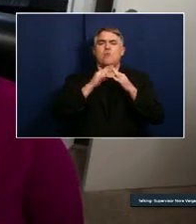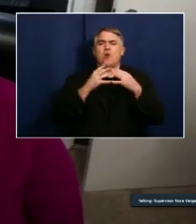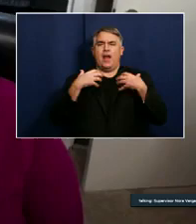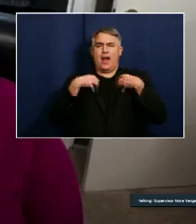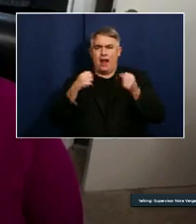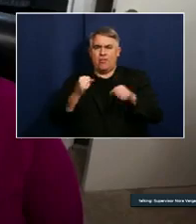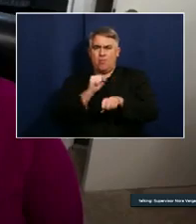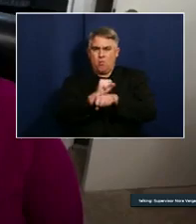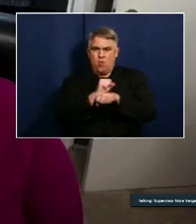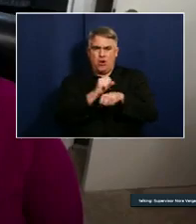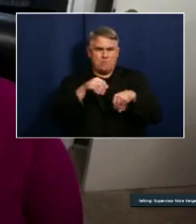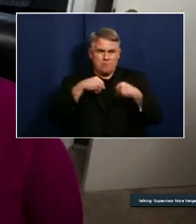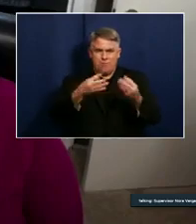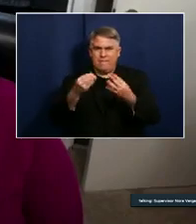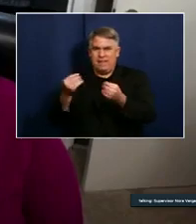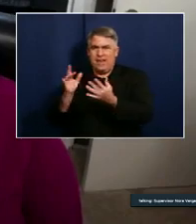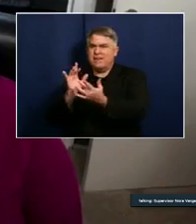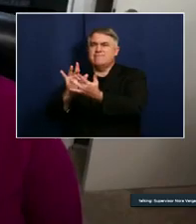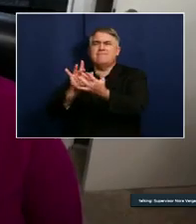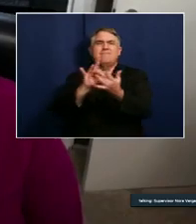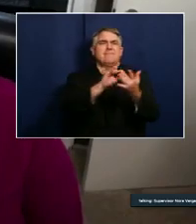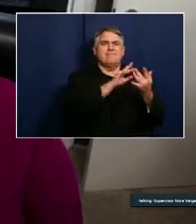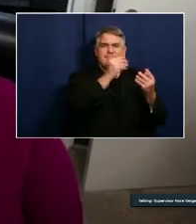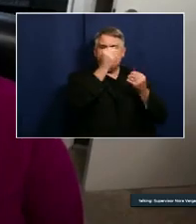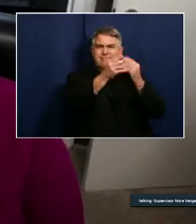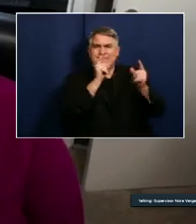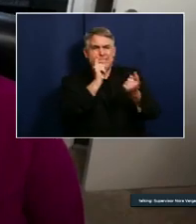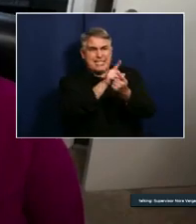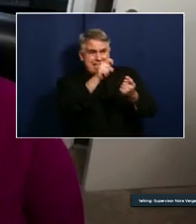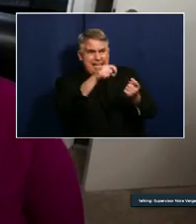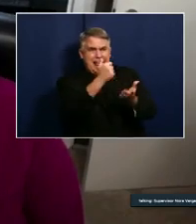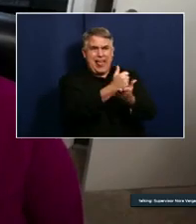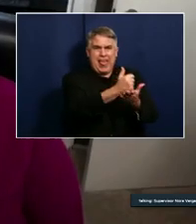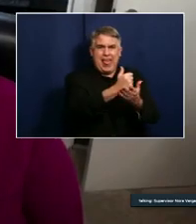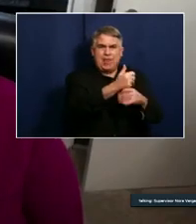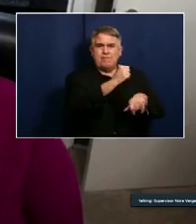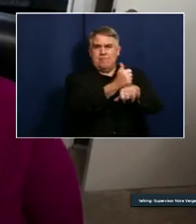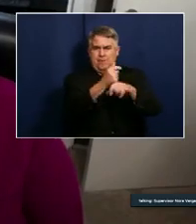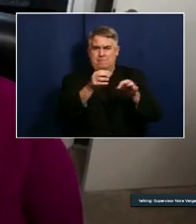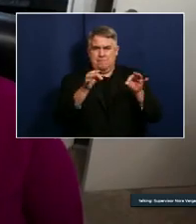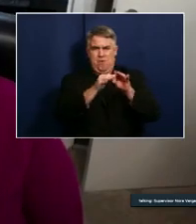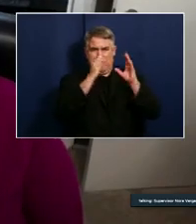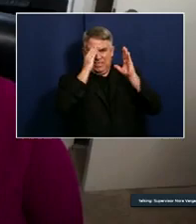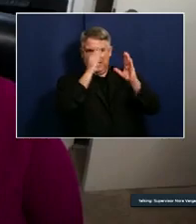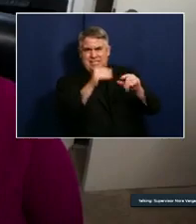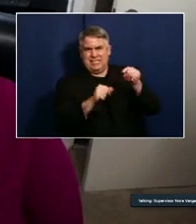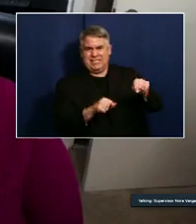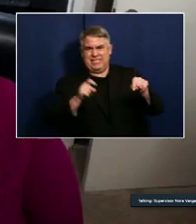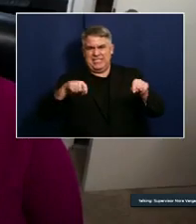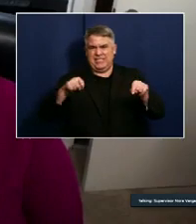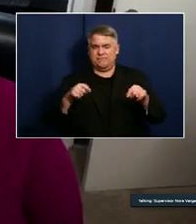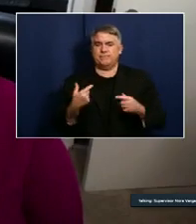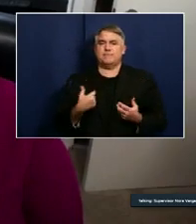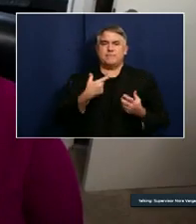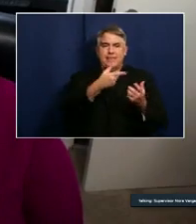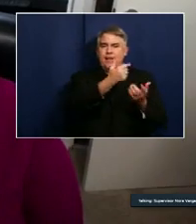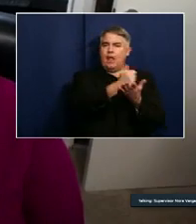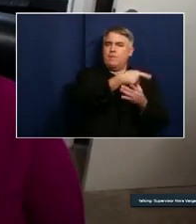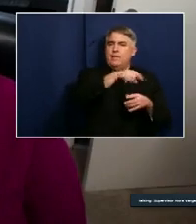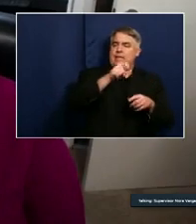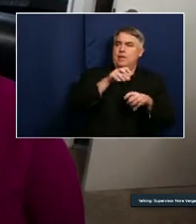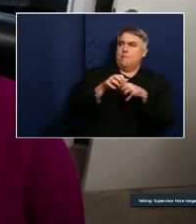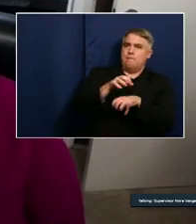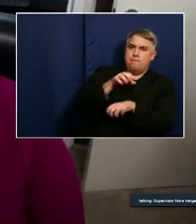conduct outreach to our most vulnerable populations with the goal of providing access to appointments. And we know that we heard you loud and clear. And